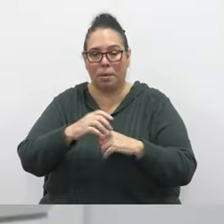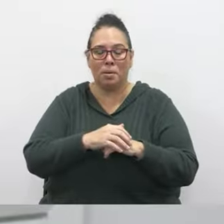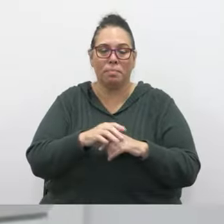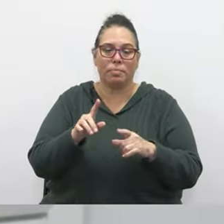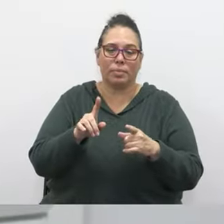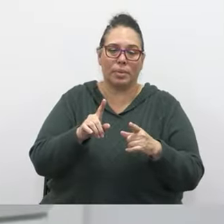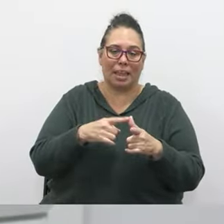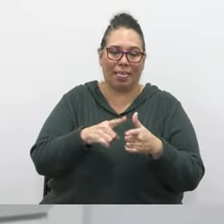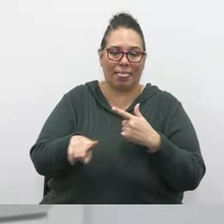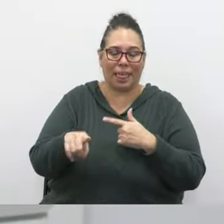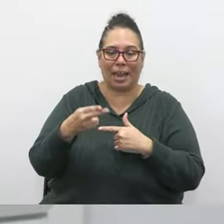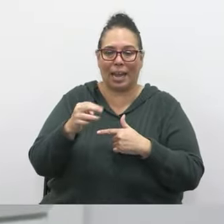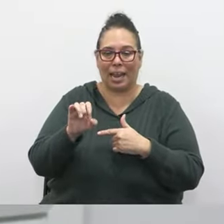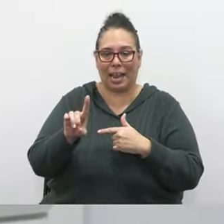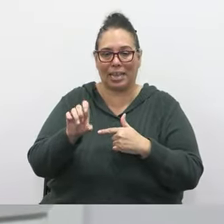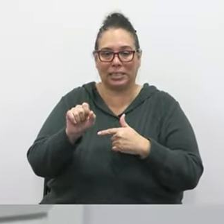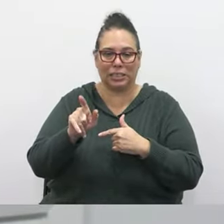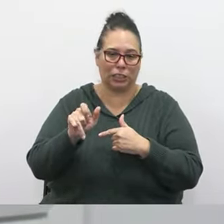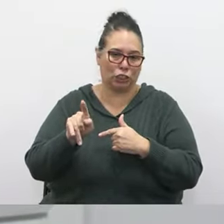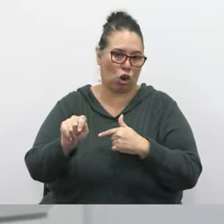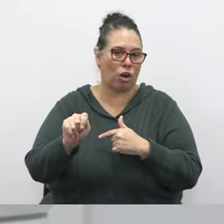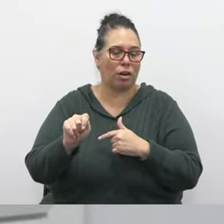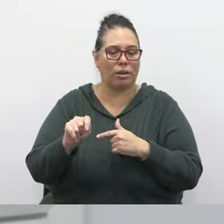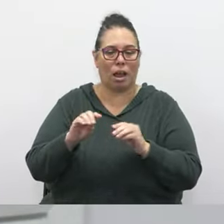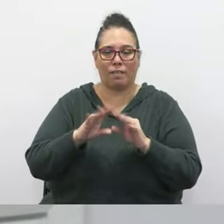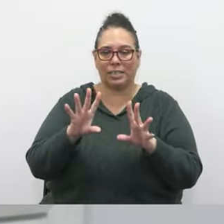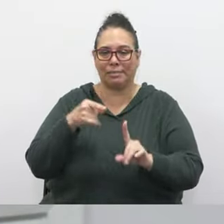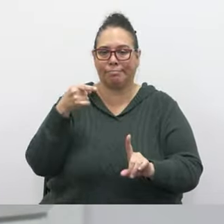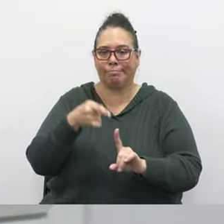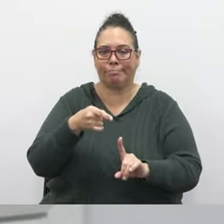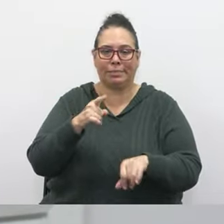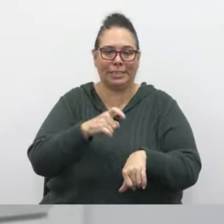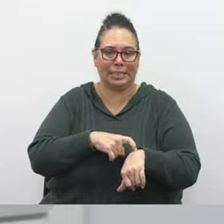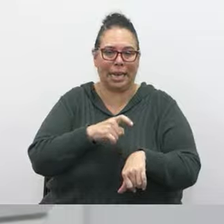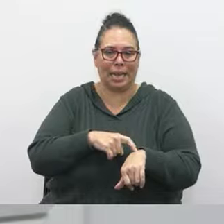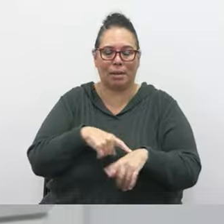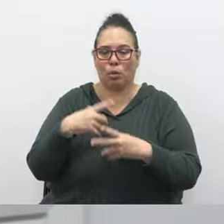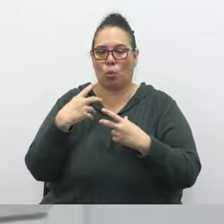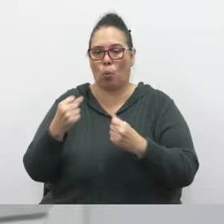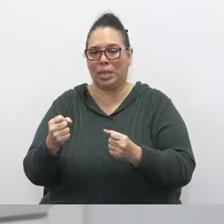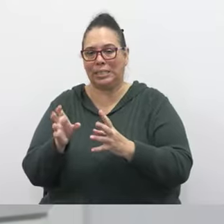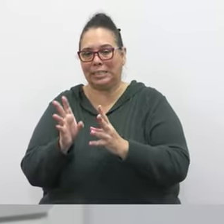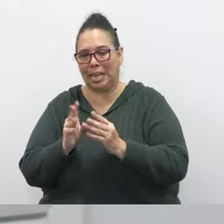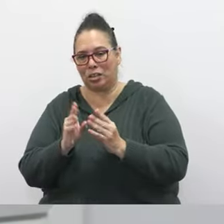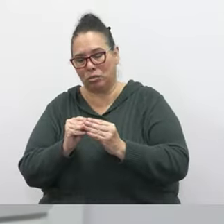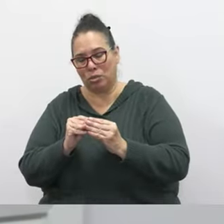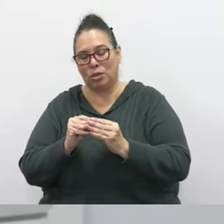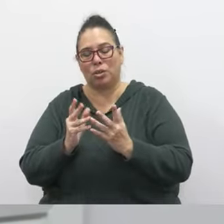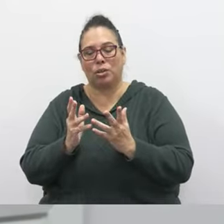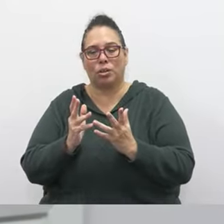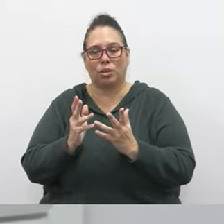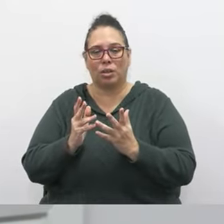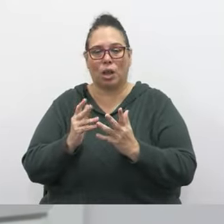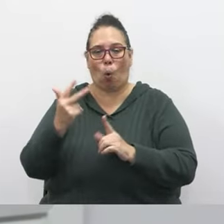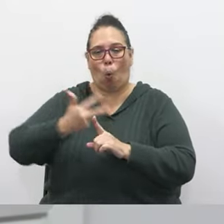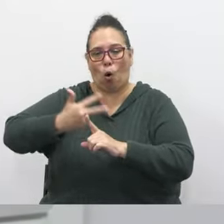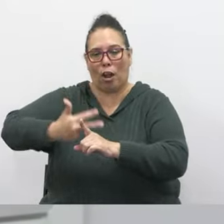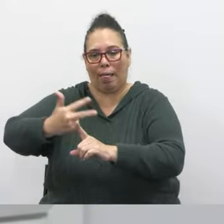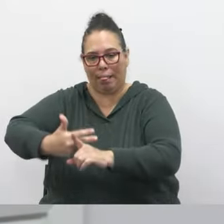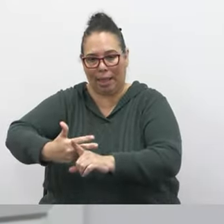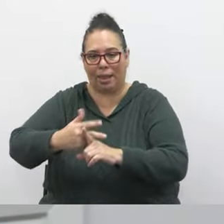then Head Start obviously meets at a certain time based on Head Start. The Wellness Council also meets quarterly.